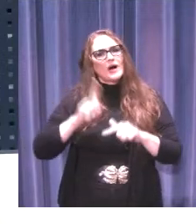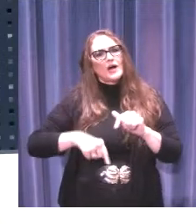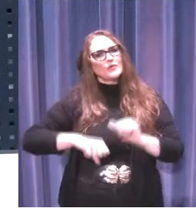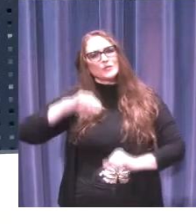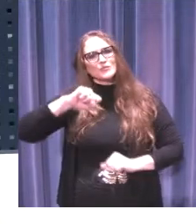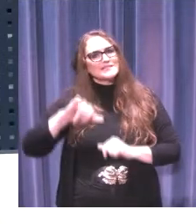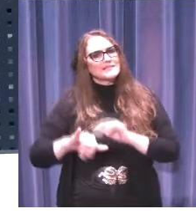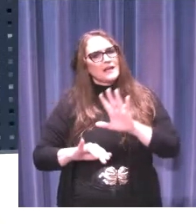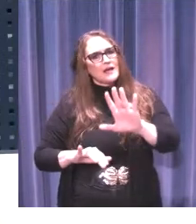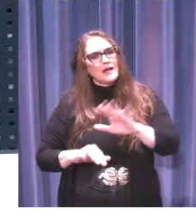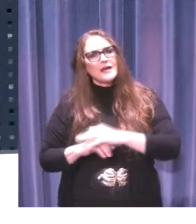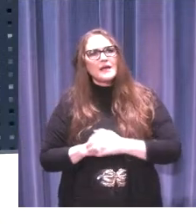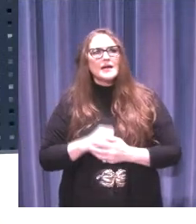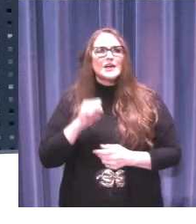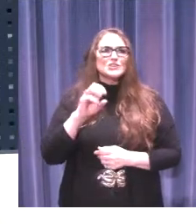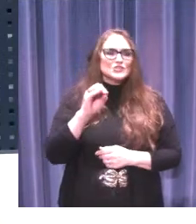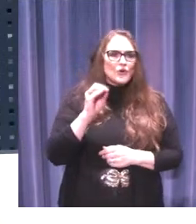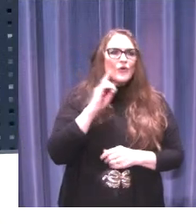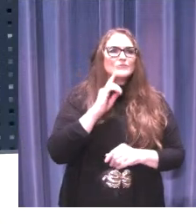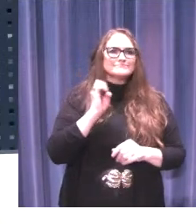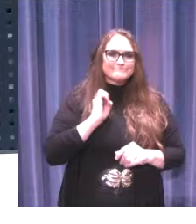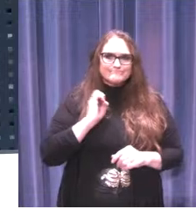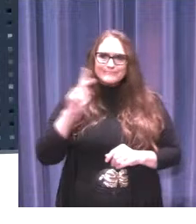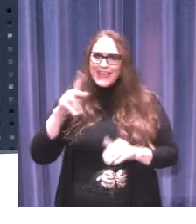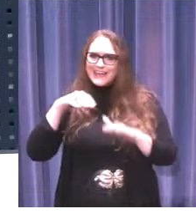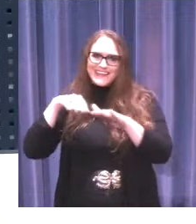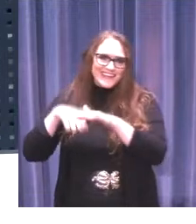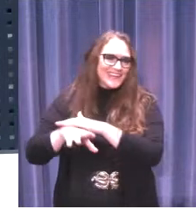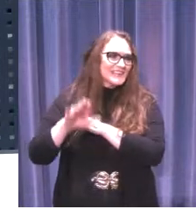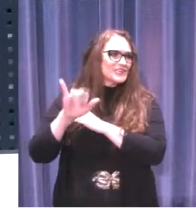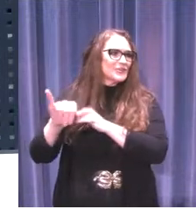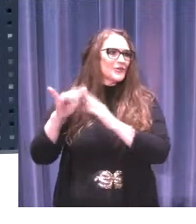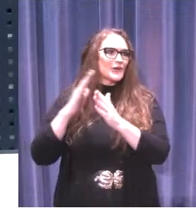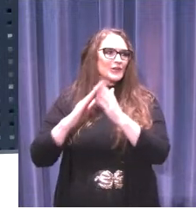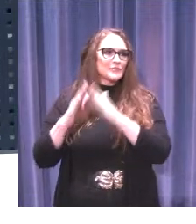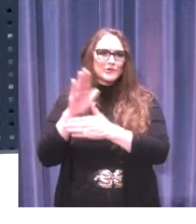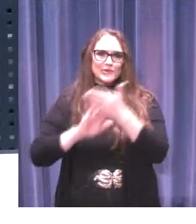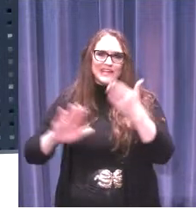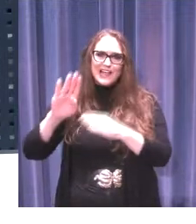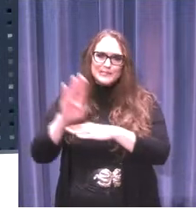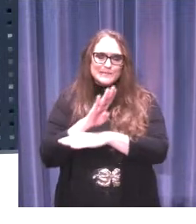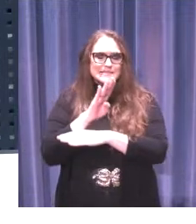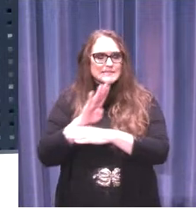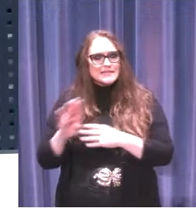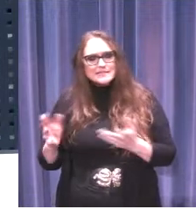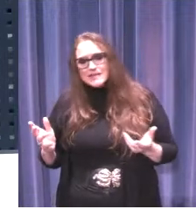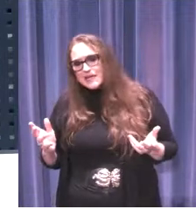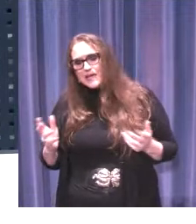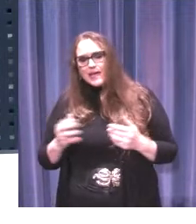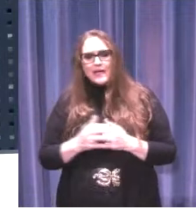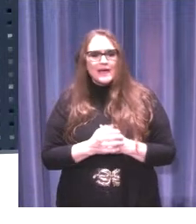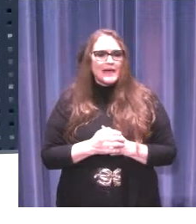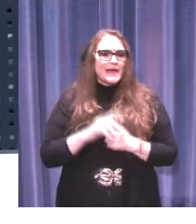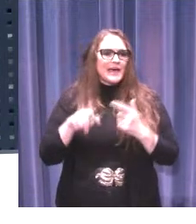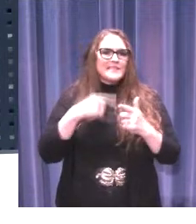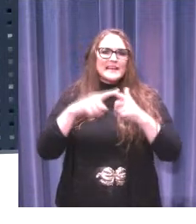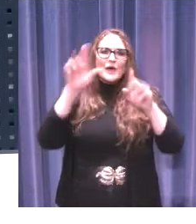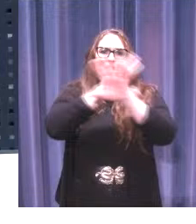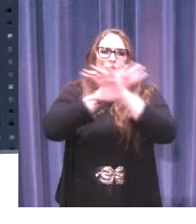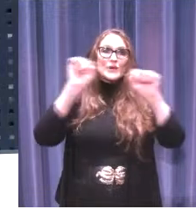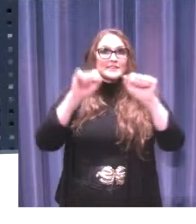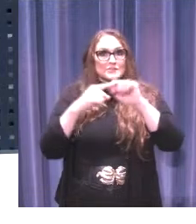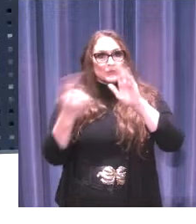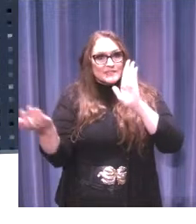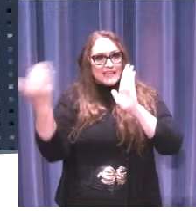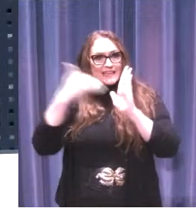that. So then I went back into the community college business, and then I was president once again